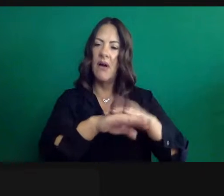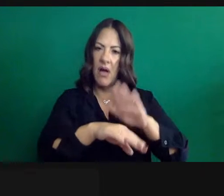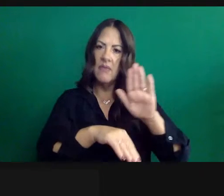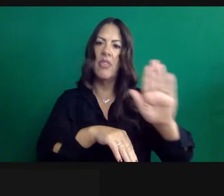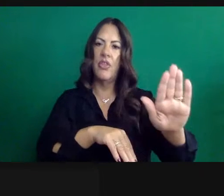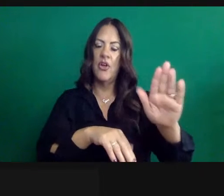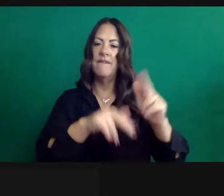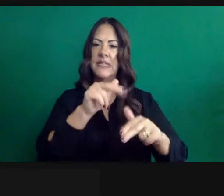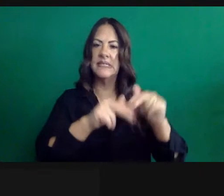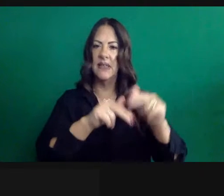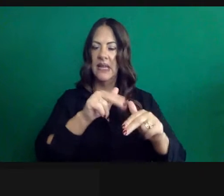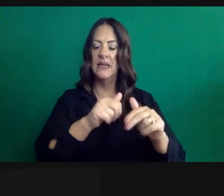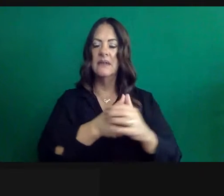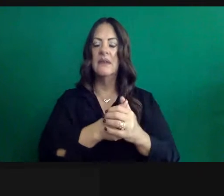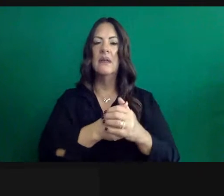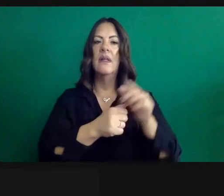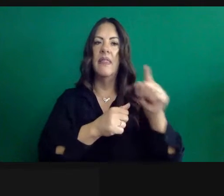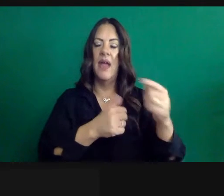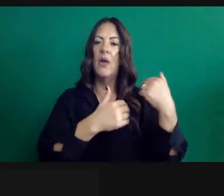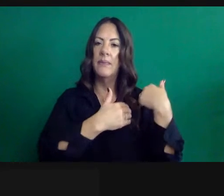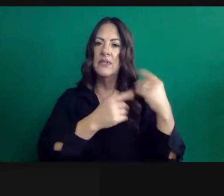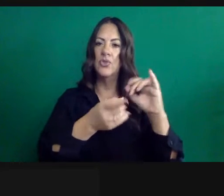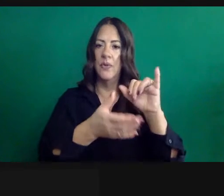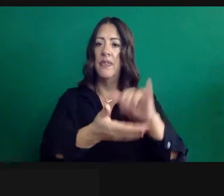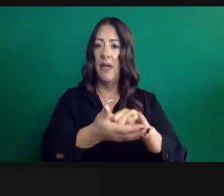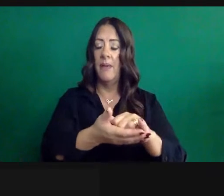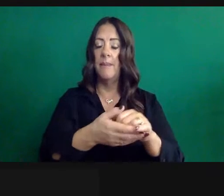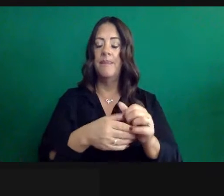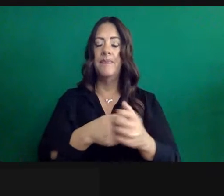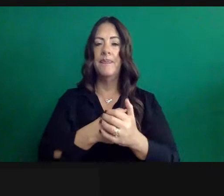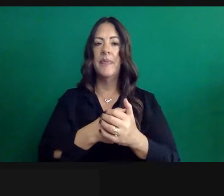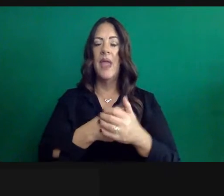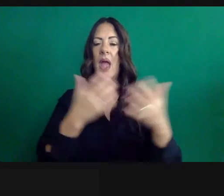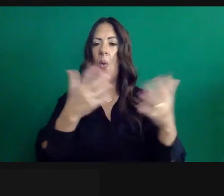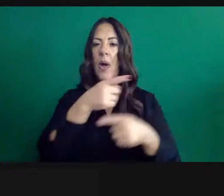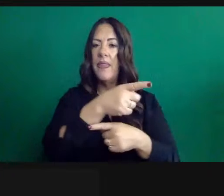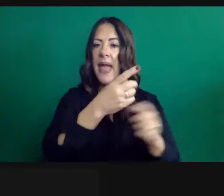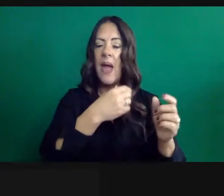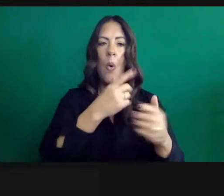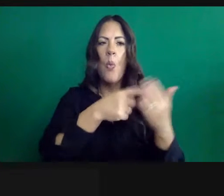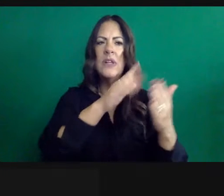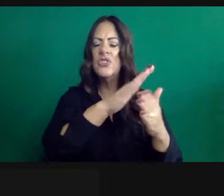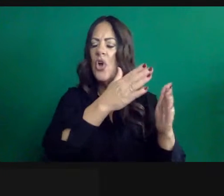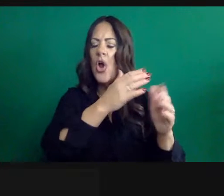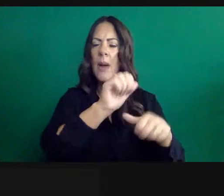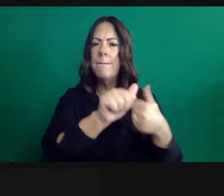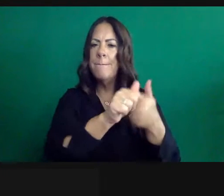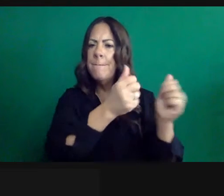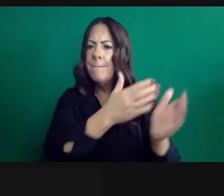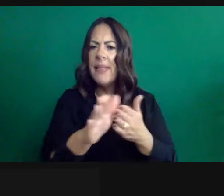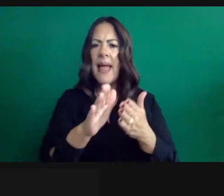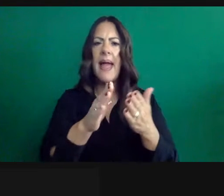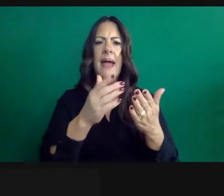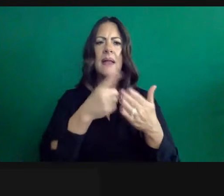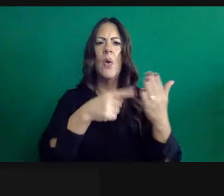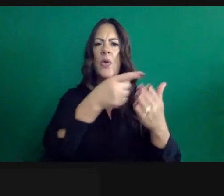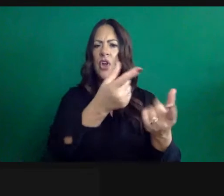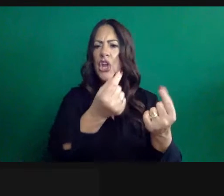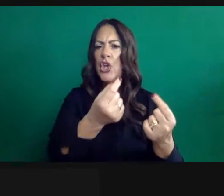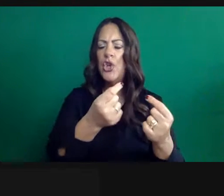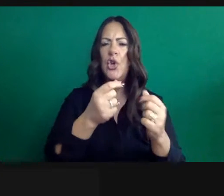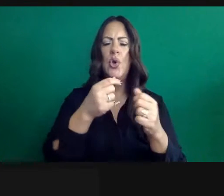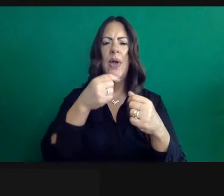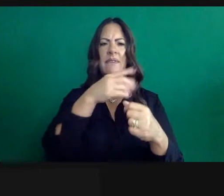that facility, exactly what efforts are in place to plan for crisis care, but